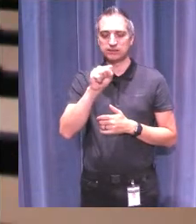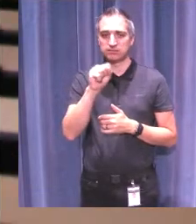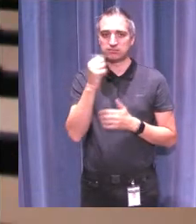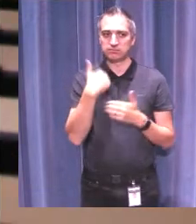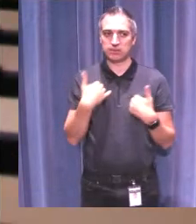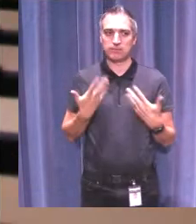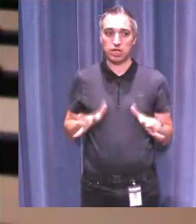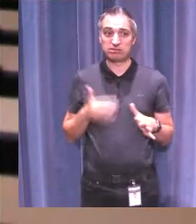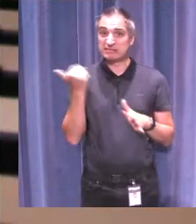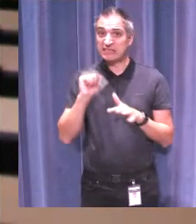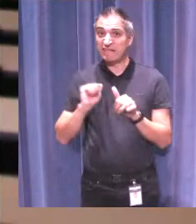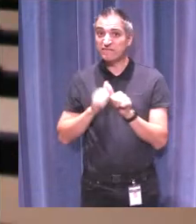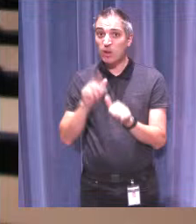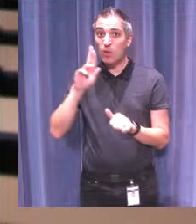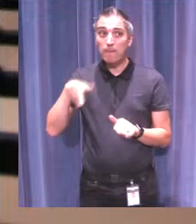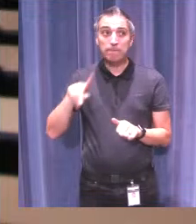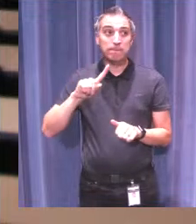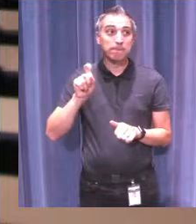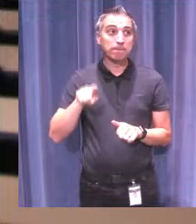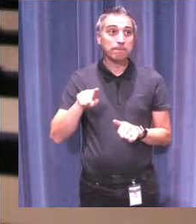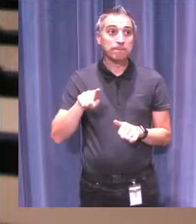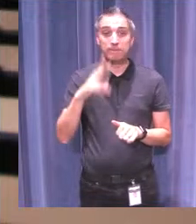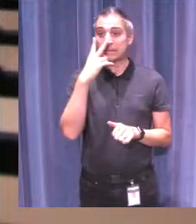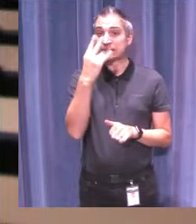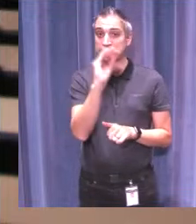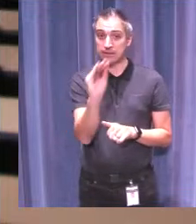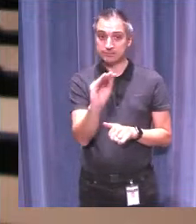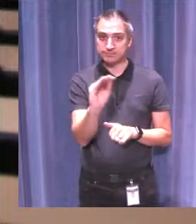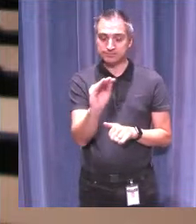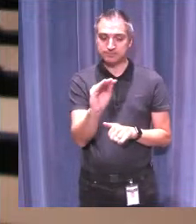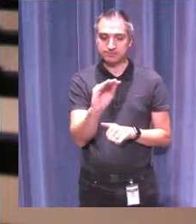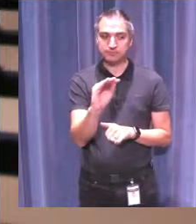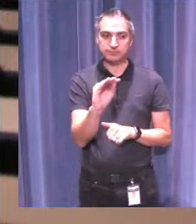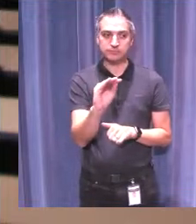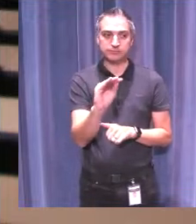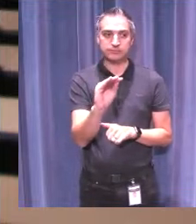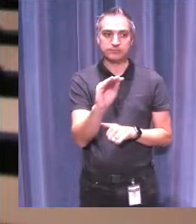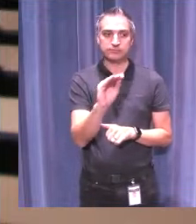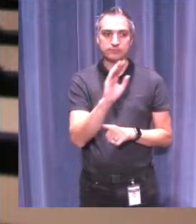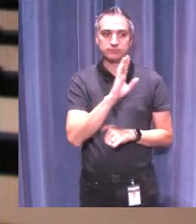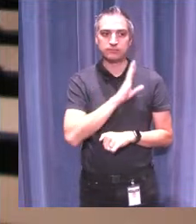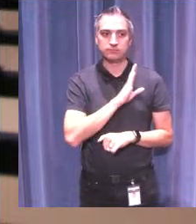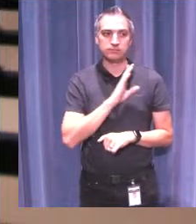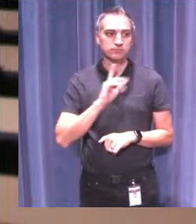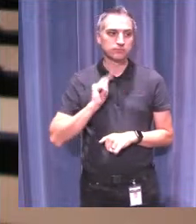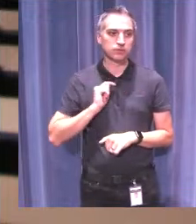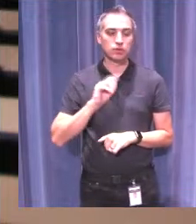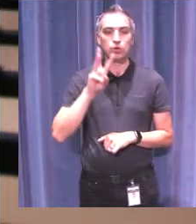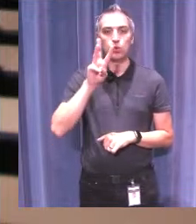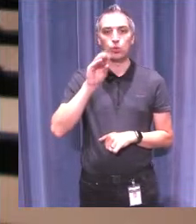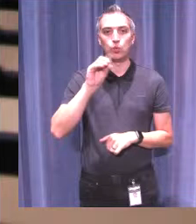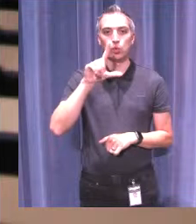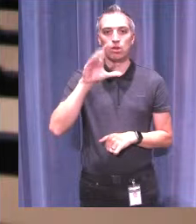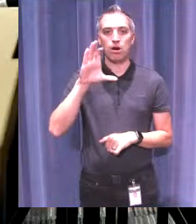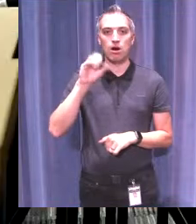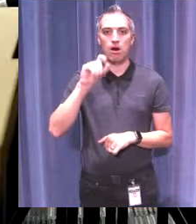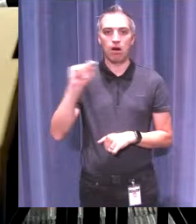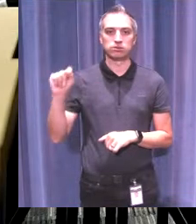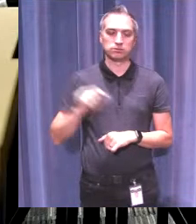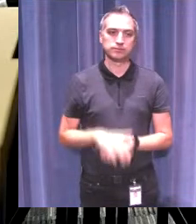trustees, on that question? Seeing that. Trustee Walcott?